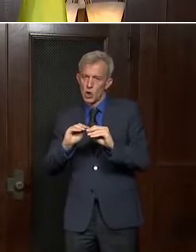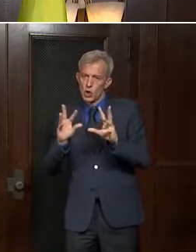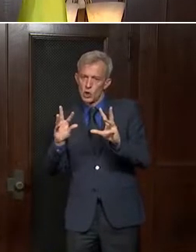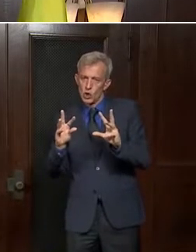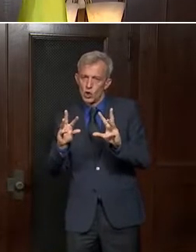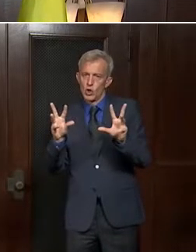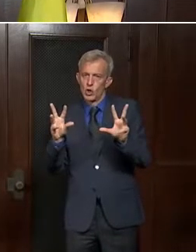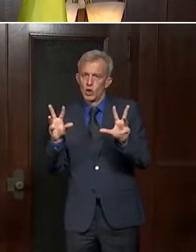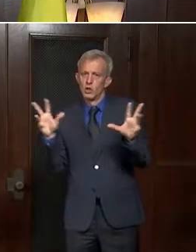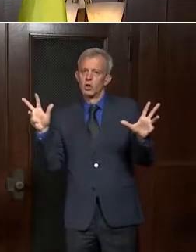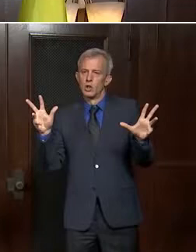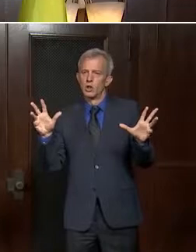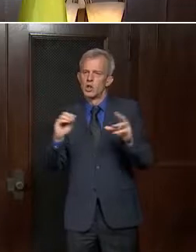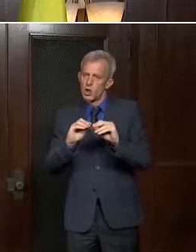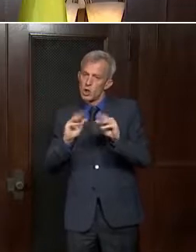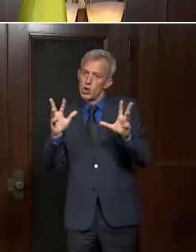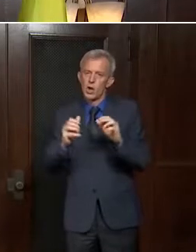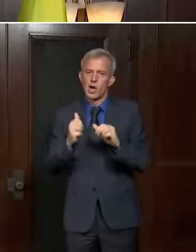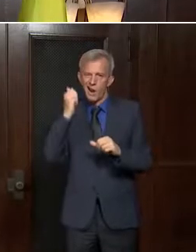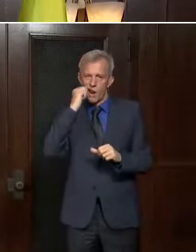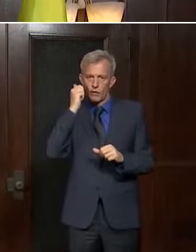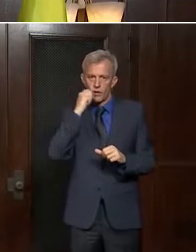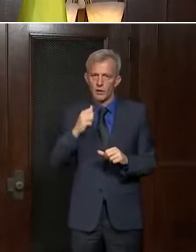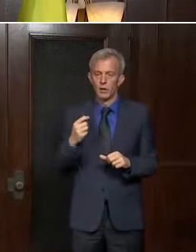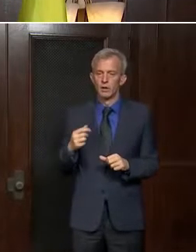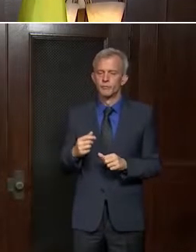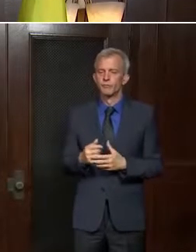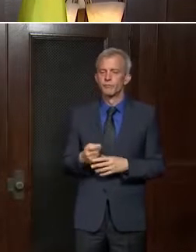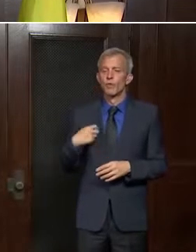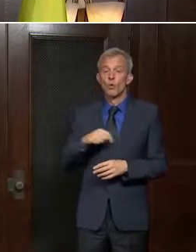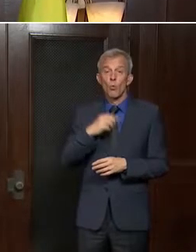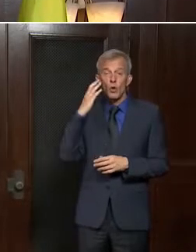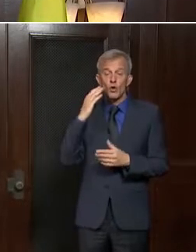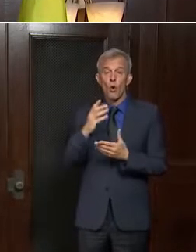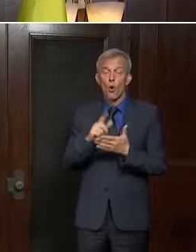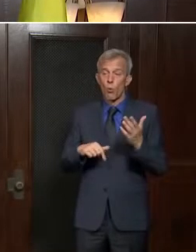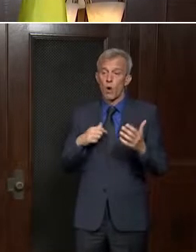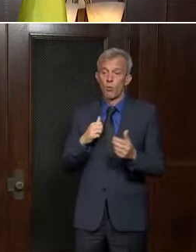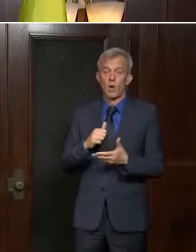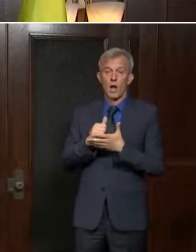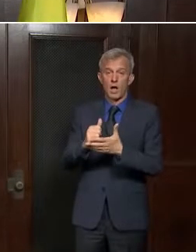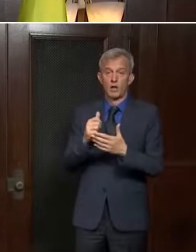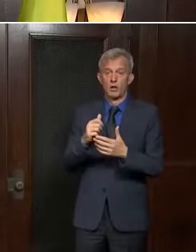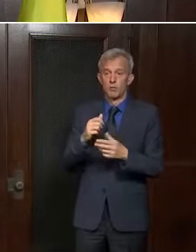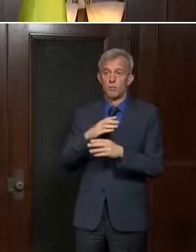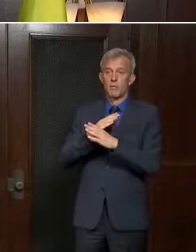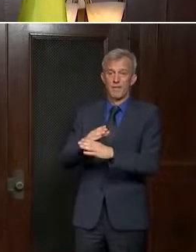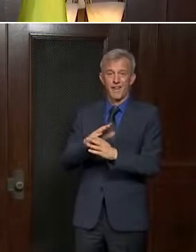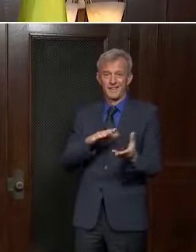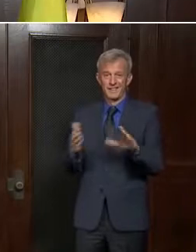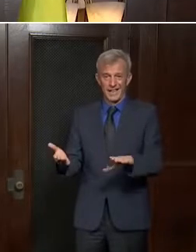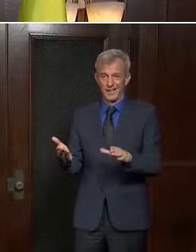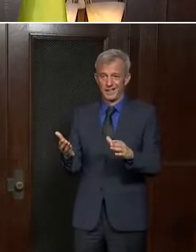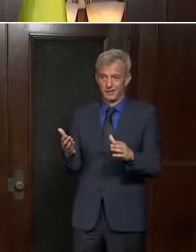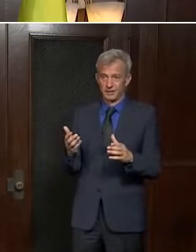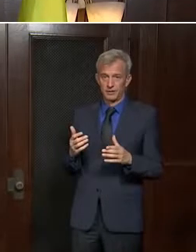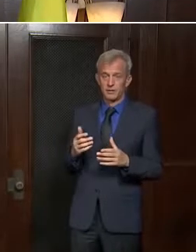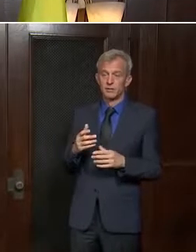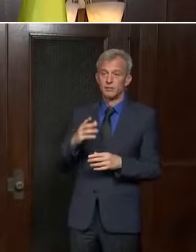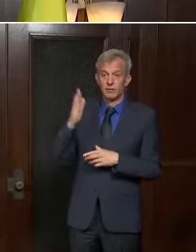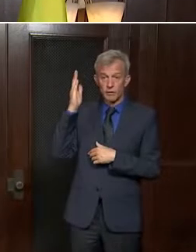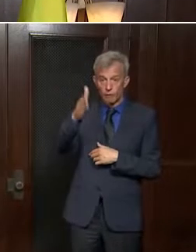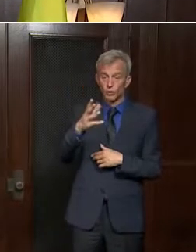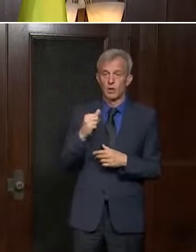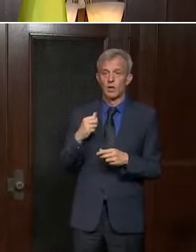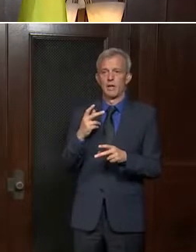know, things that are helping us keep Angelino safe now and that will help save lives down the road. We know that we should prepare now for a second